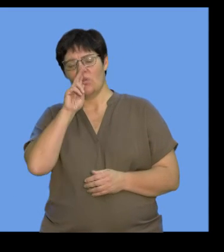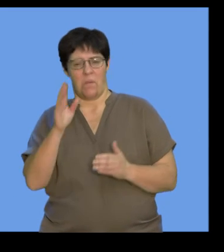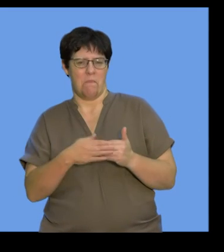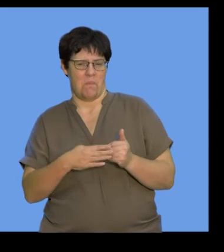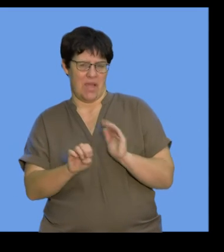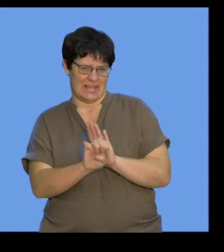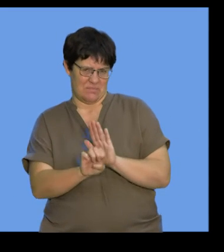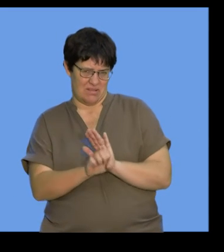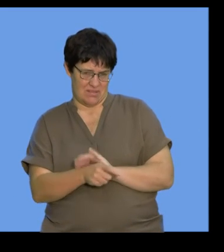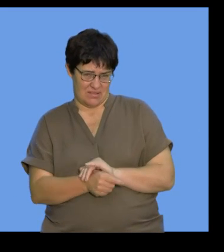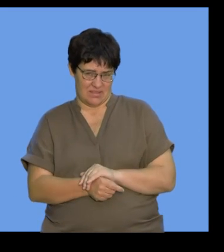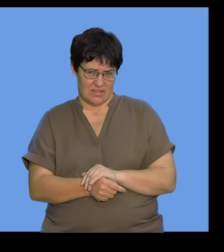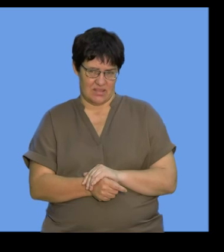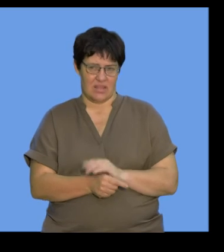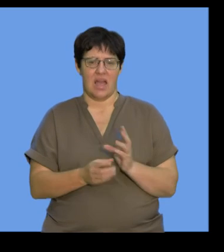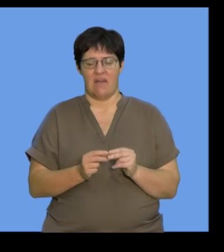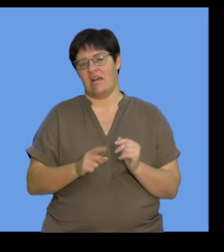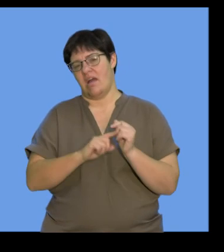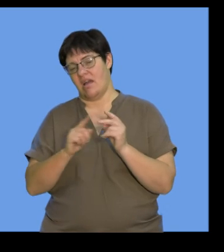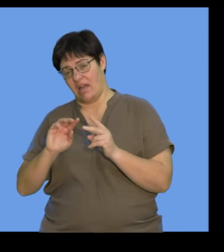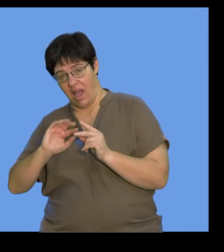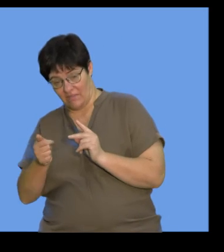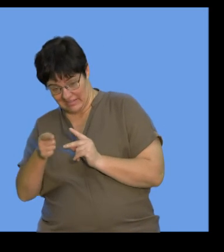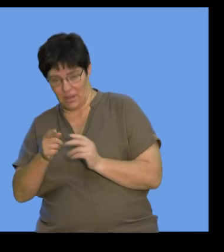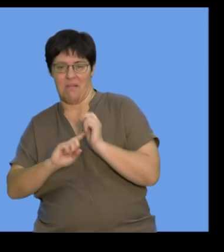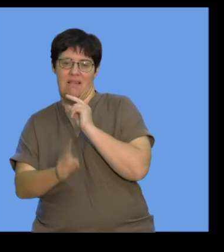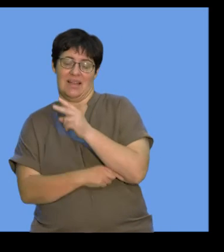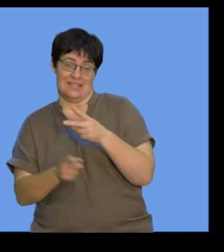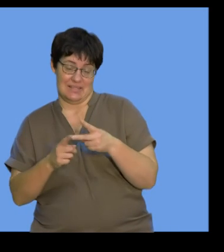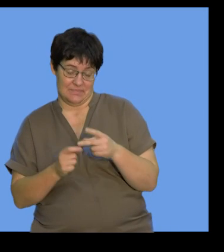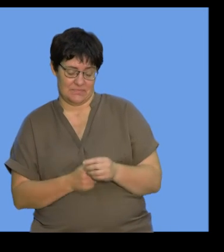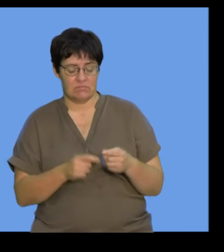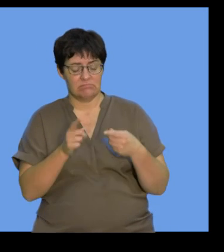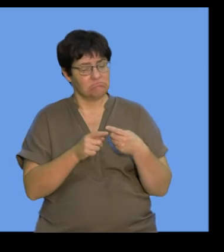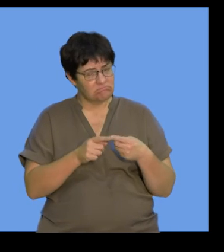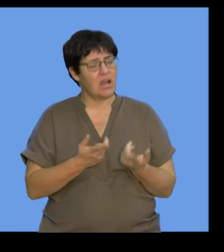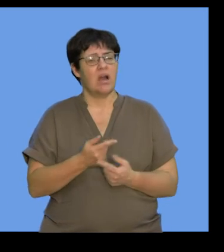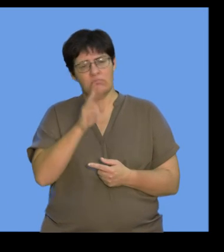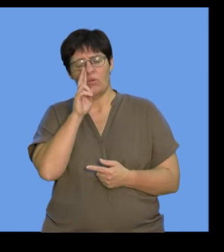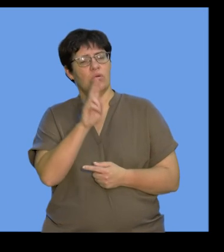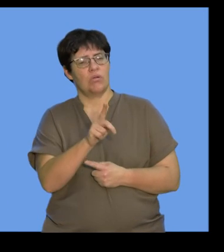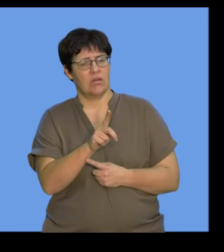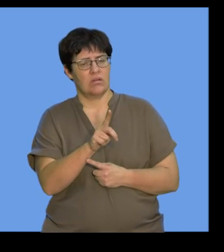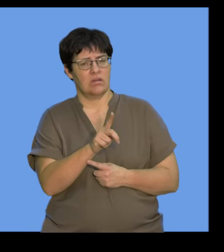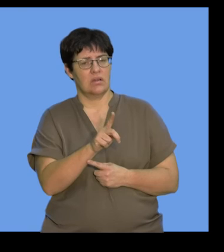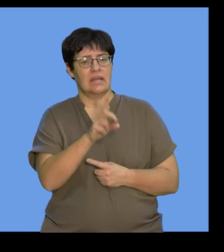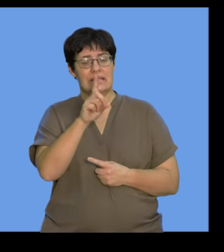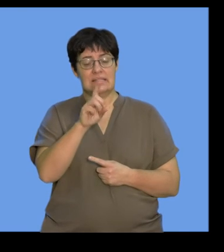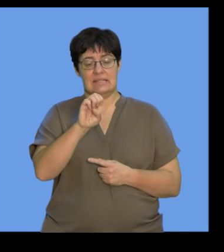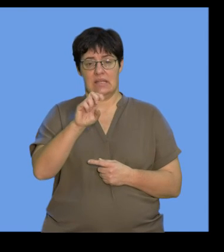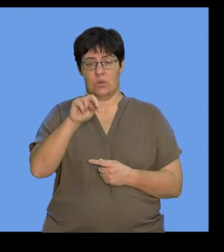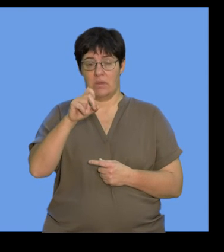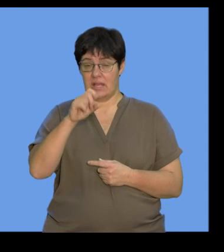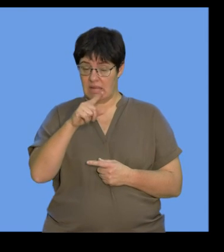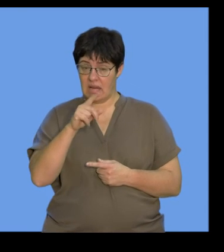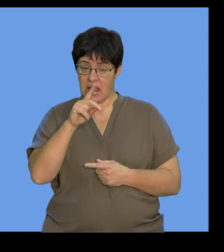example as well, and then we'll have one last one just after this. So here, remember, you need to look at whether the denominator can be factorized.